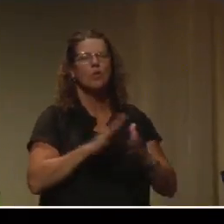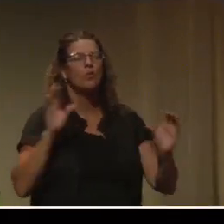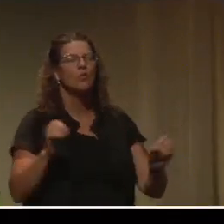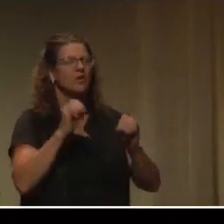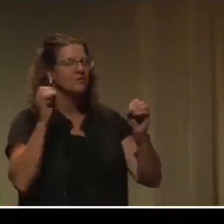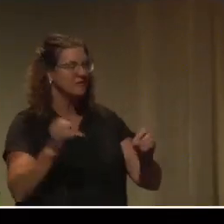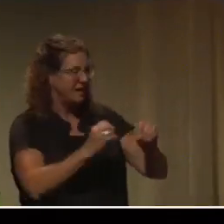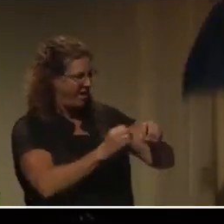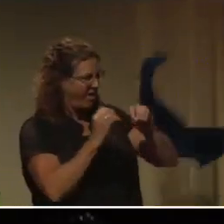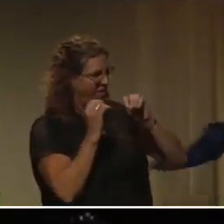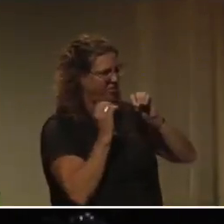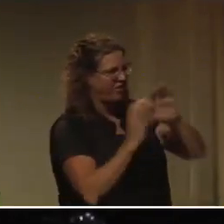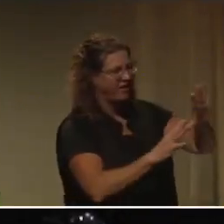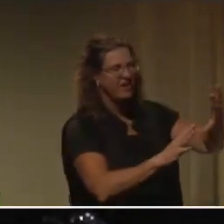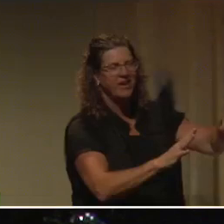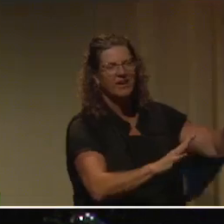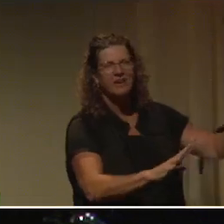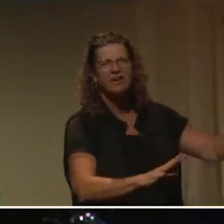you. No, there's